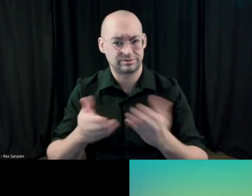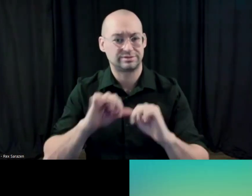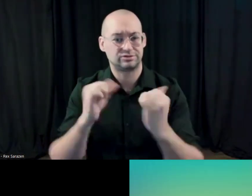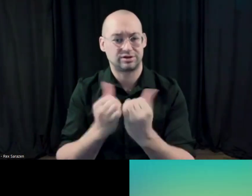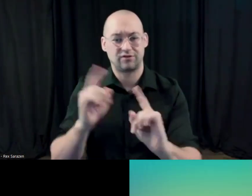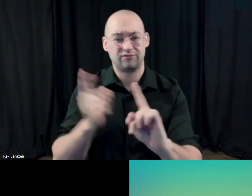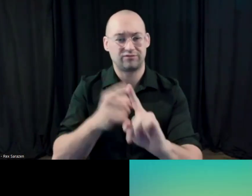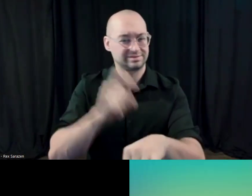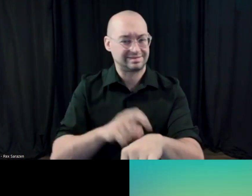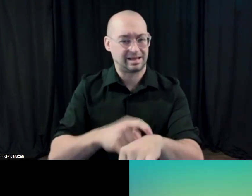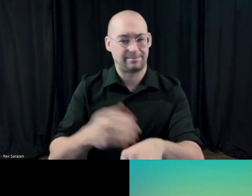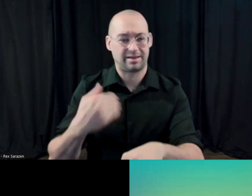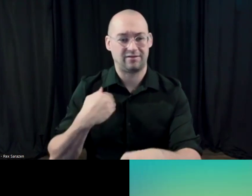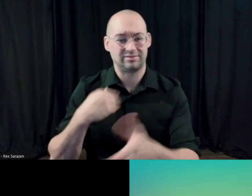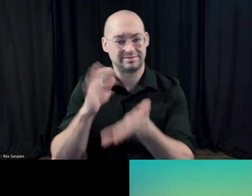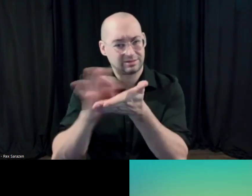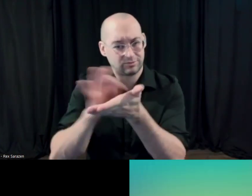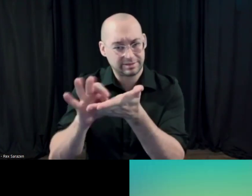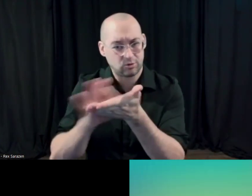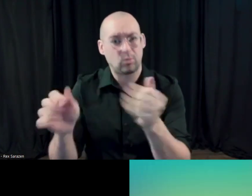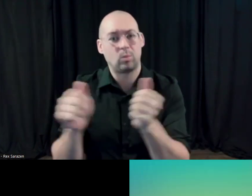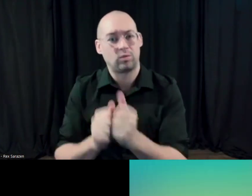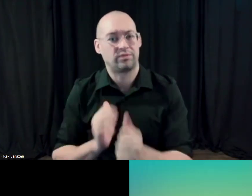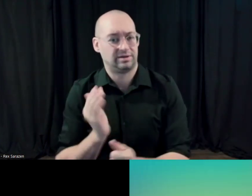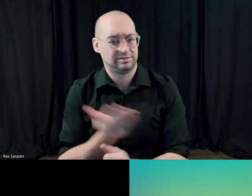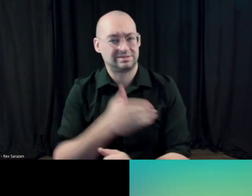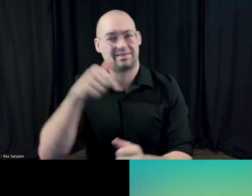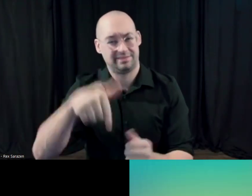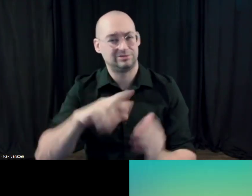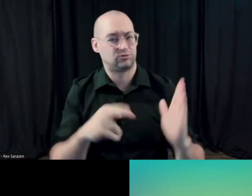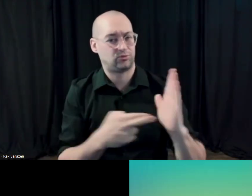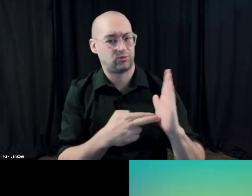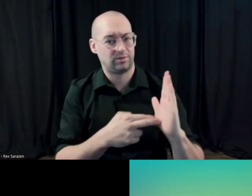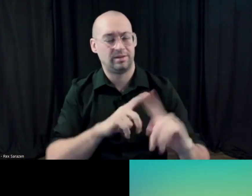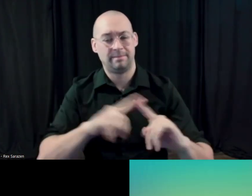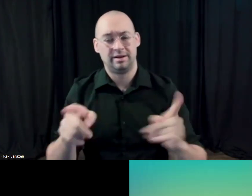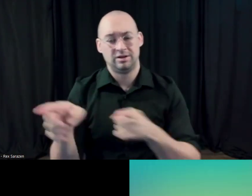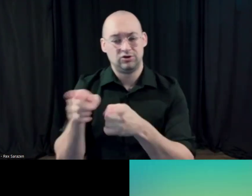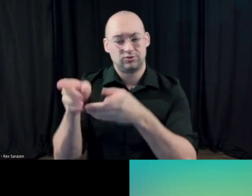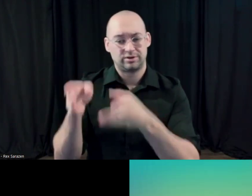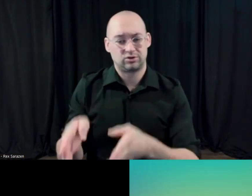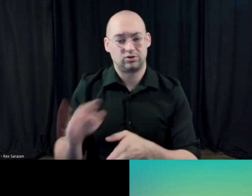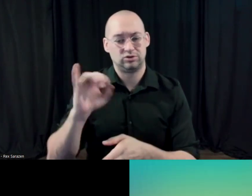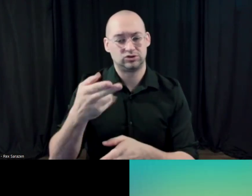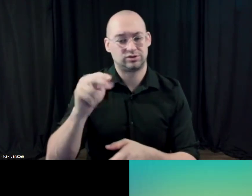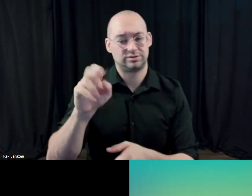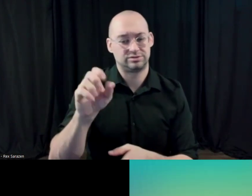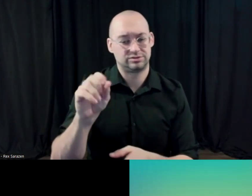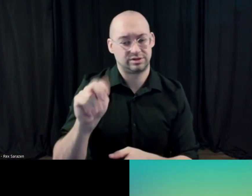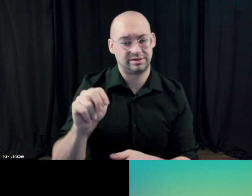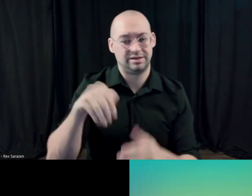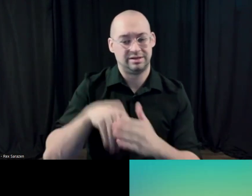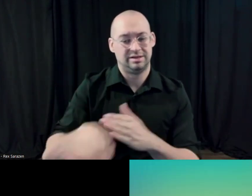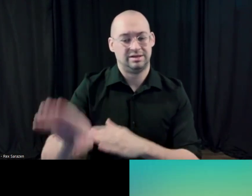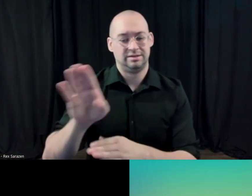with us in this role, but Director Johnson at the Department of Social Services was a